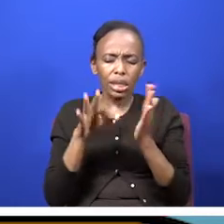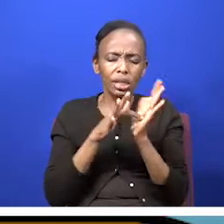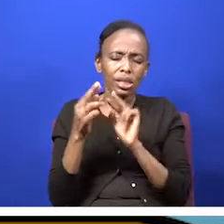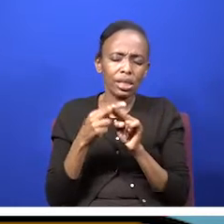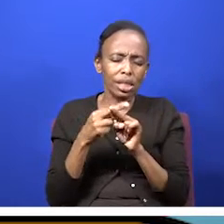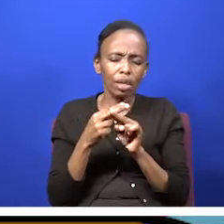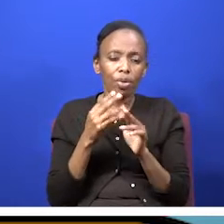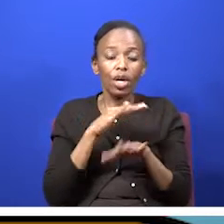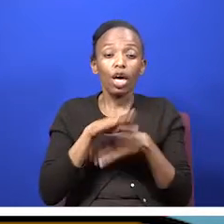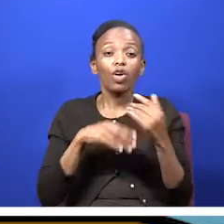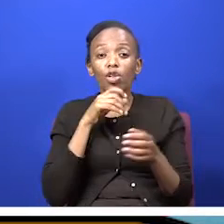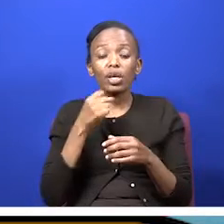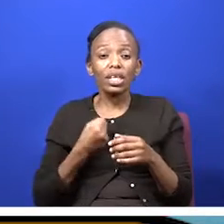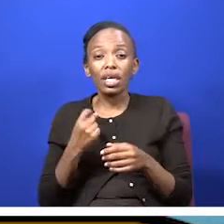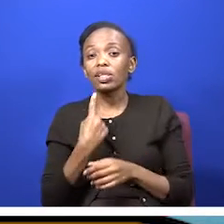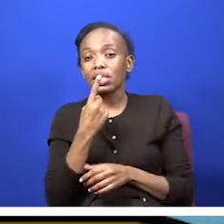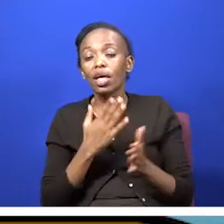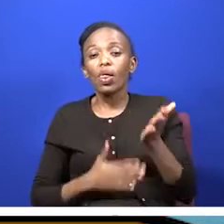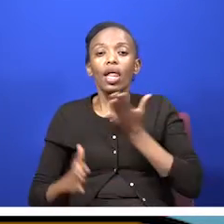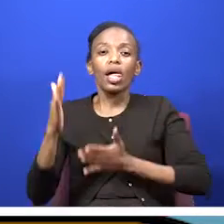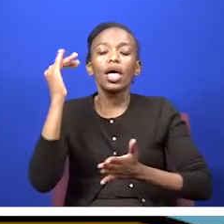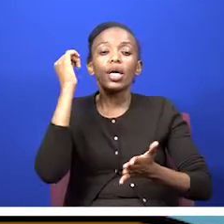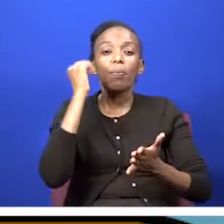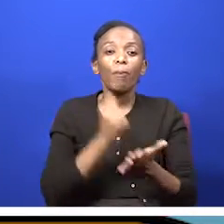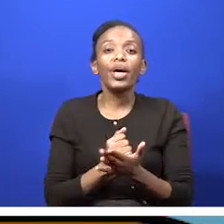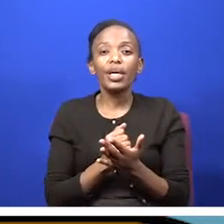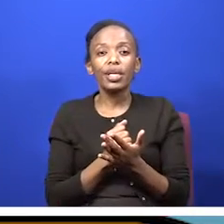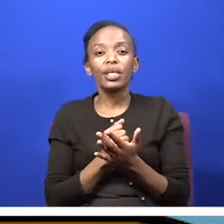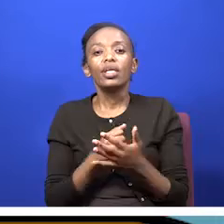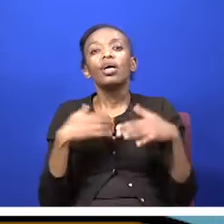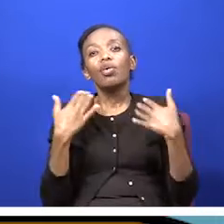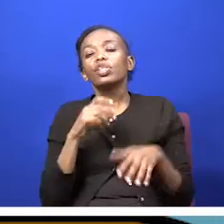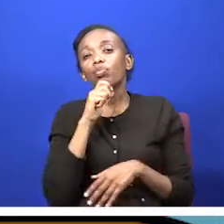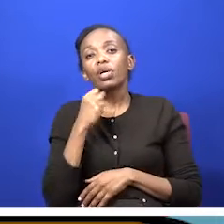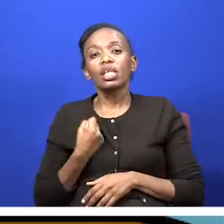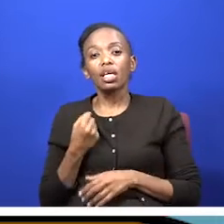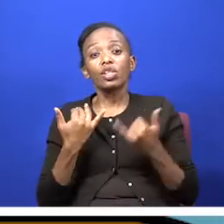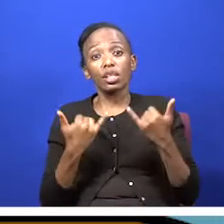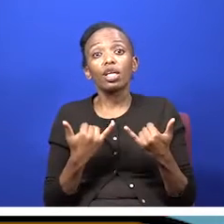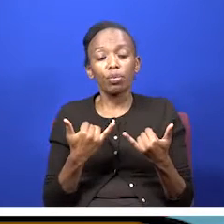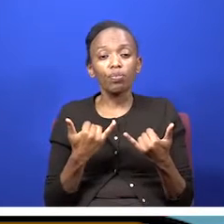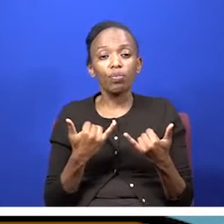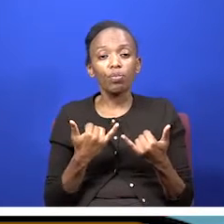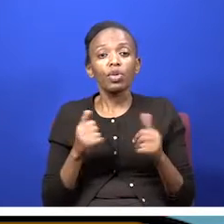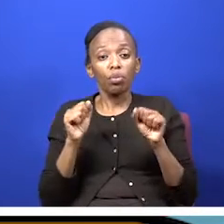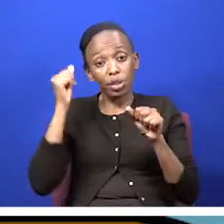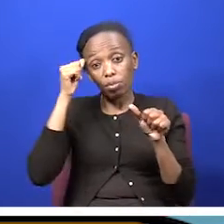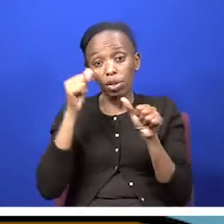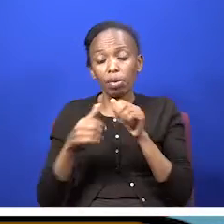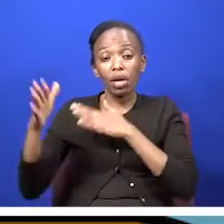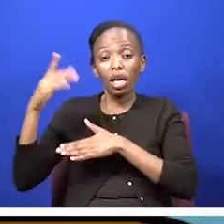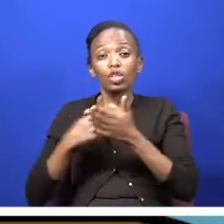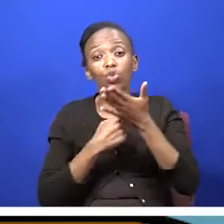In Jesus' name, and all the boys and girls said, Amen! Awesome, boys and girls. Now, do you